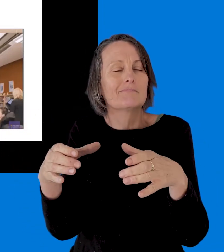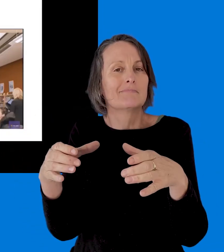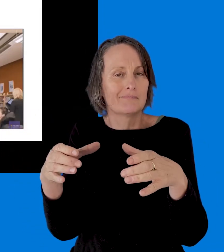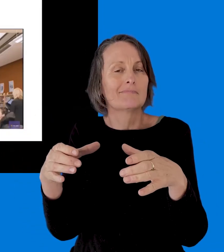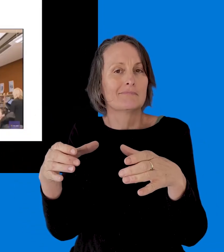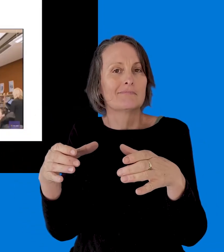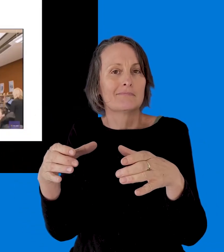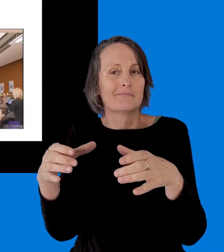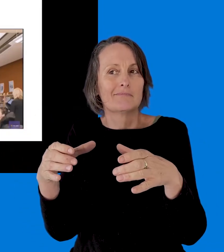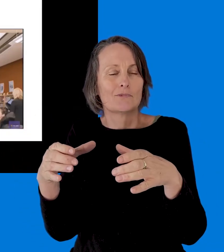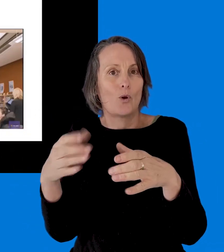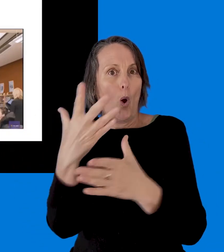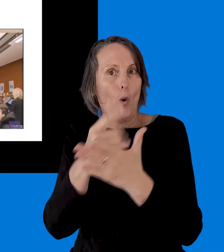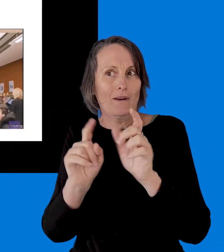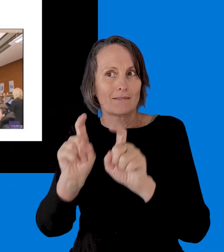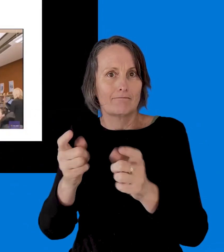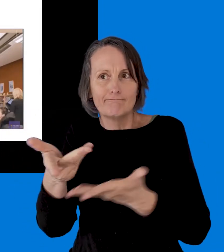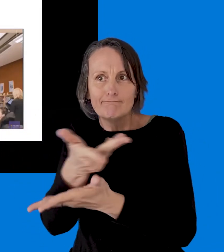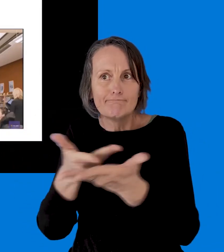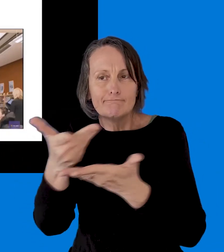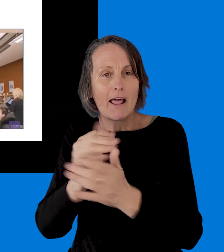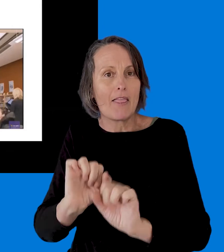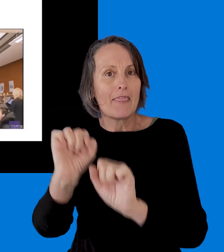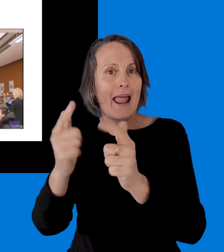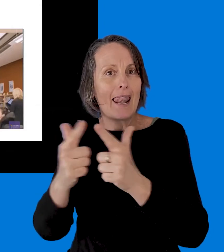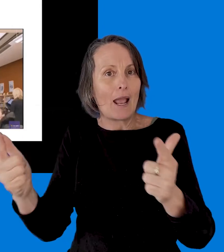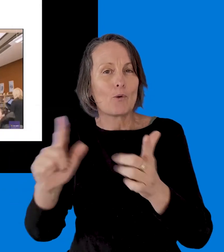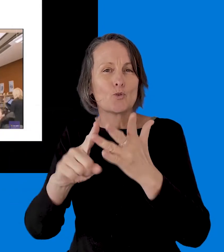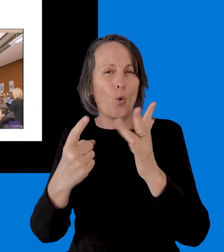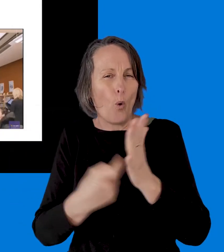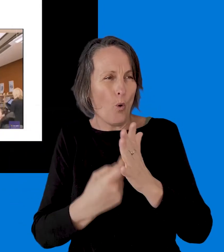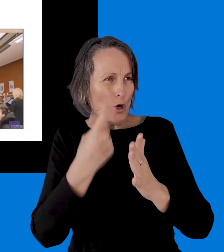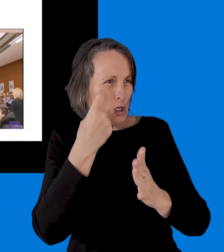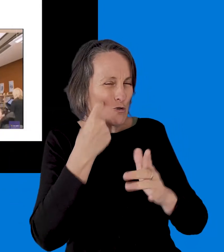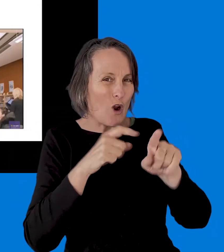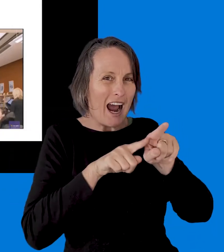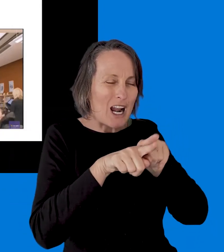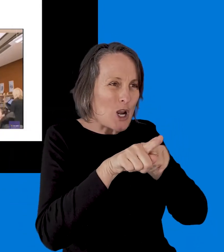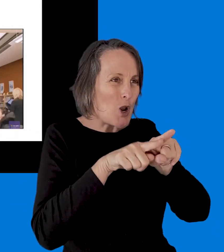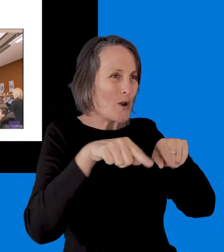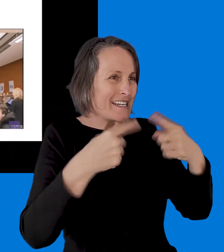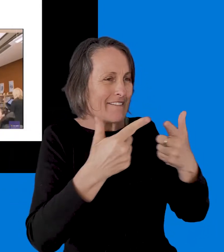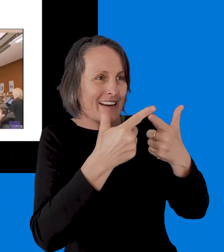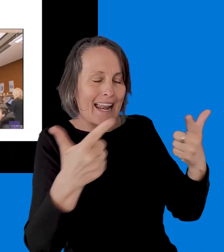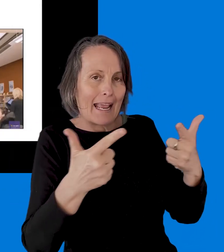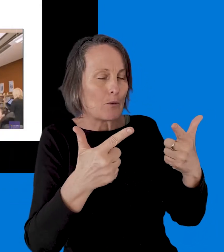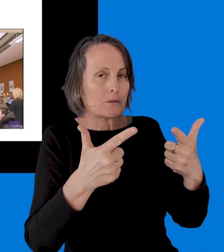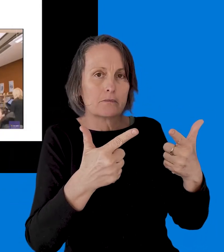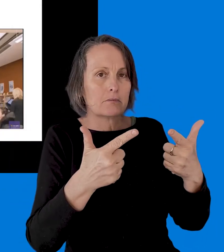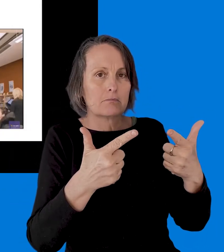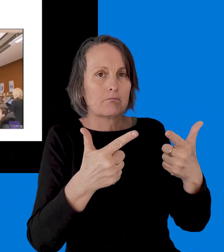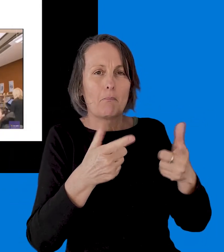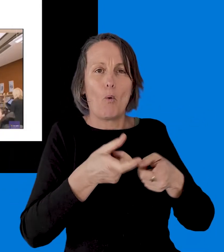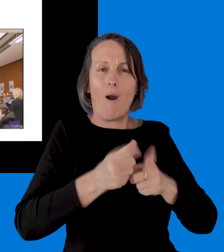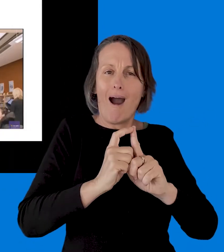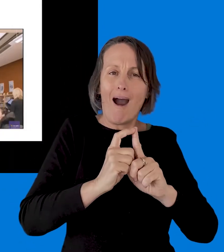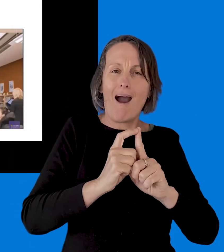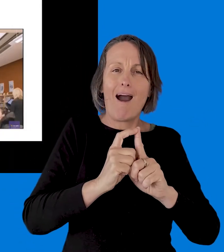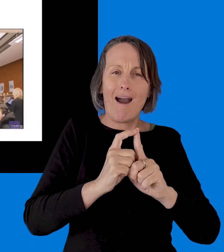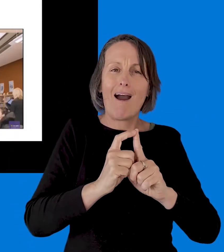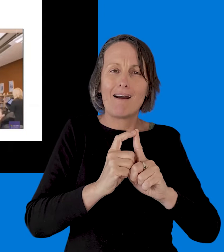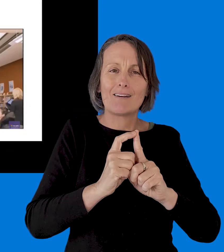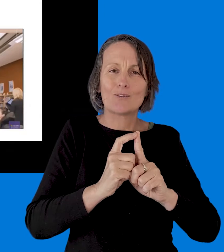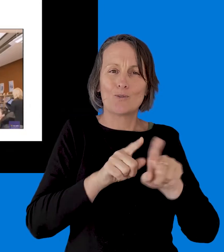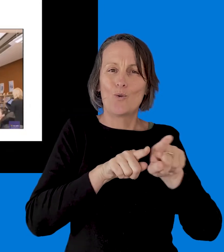the community of native speakers in the environment, or just have a much harder